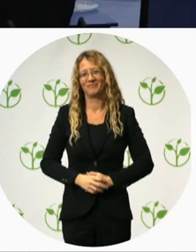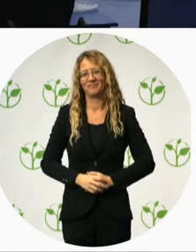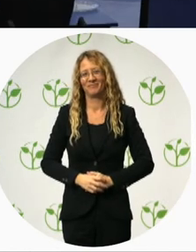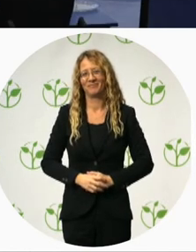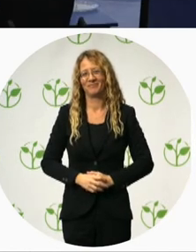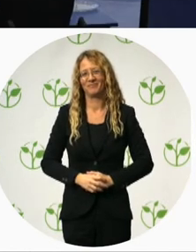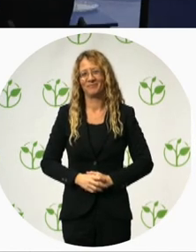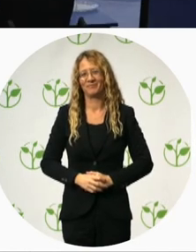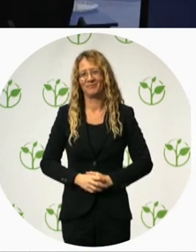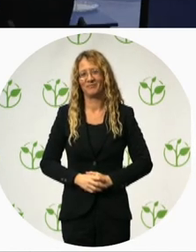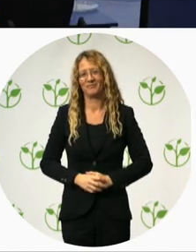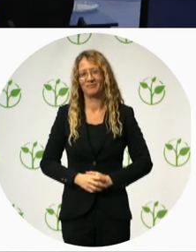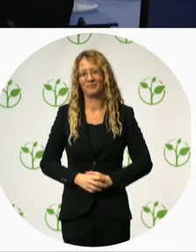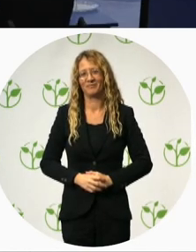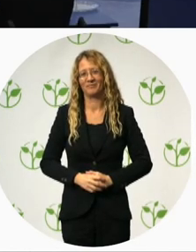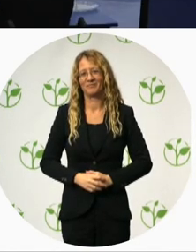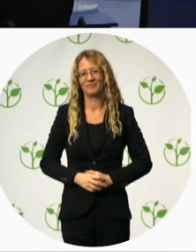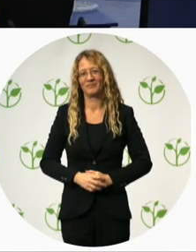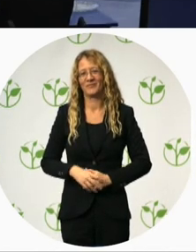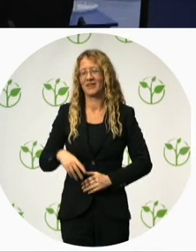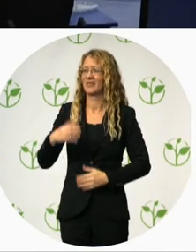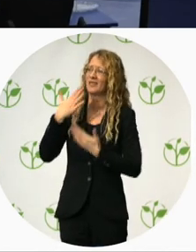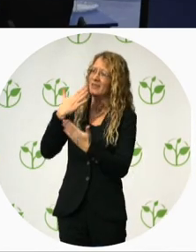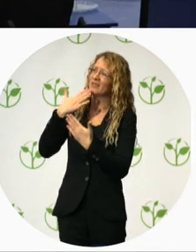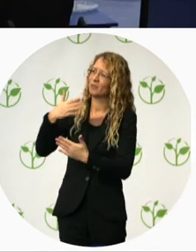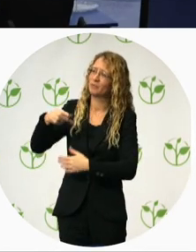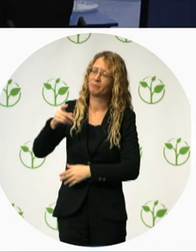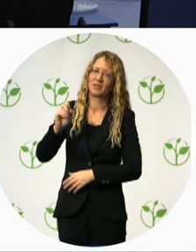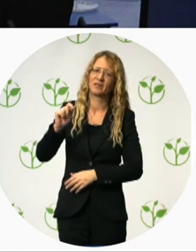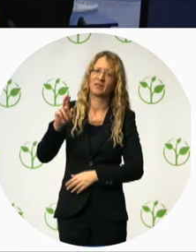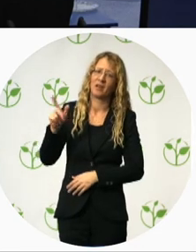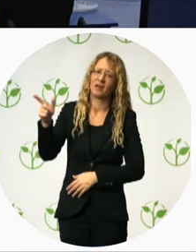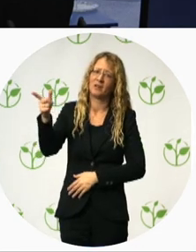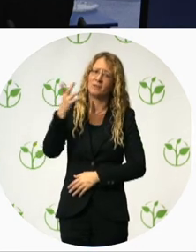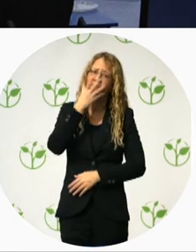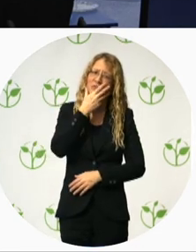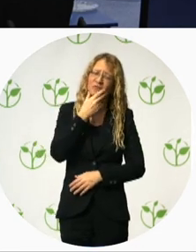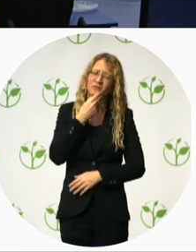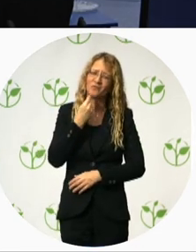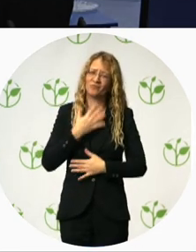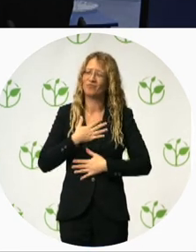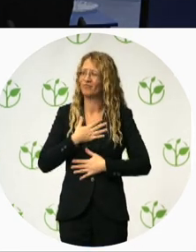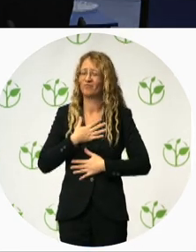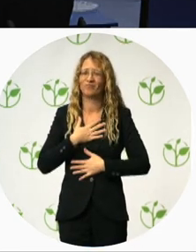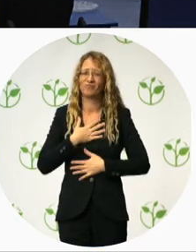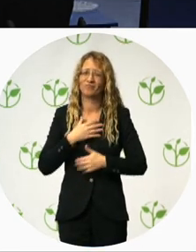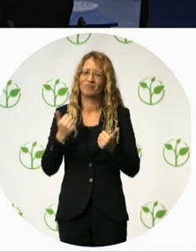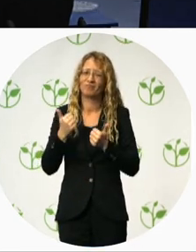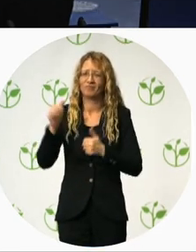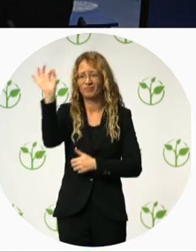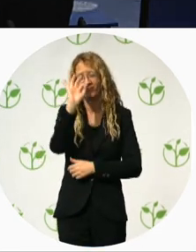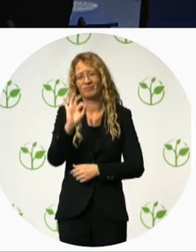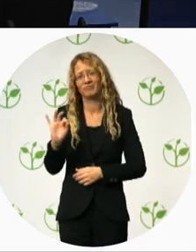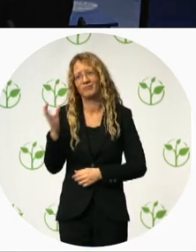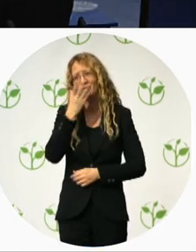Petra, thank you so much for that absolutely superb visual summary. Absolutely out of this world. Brilliant.